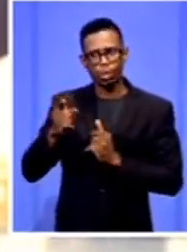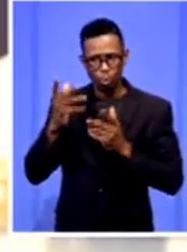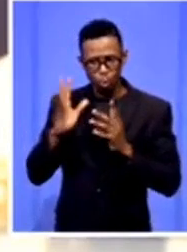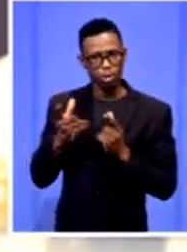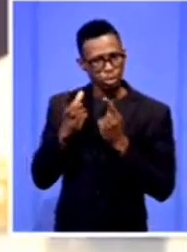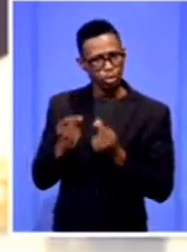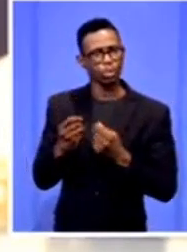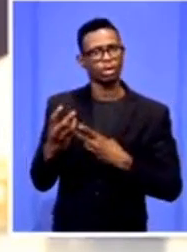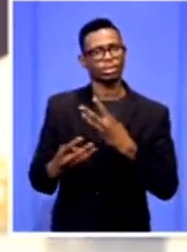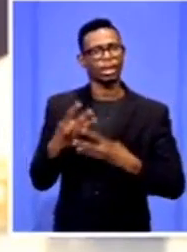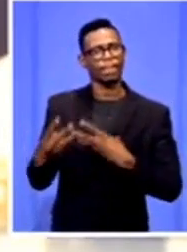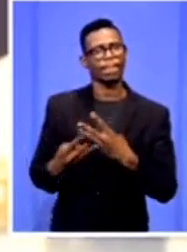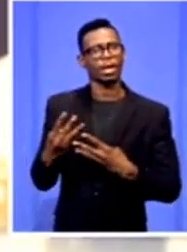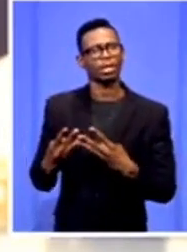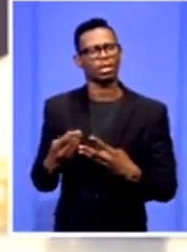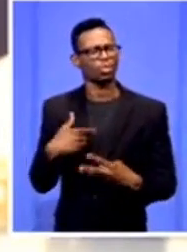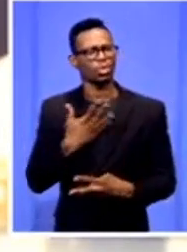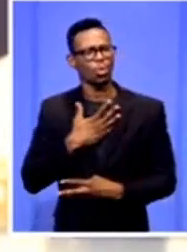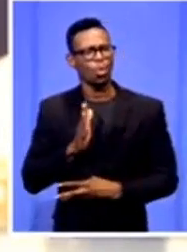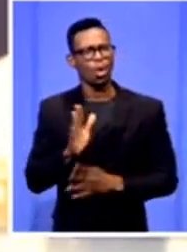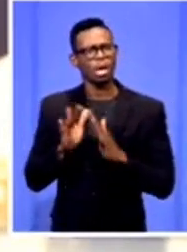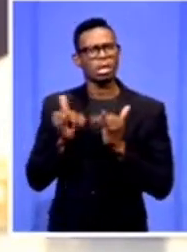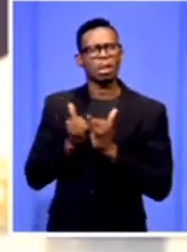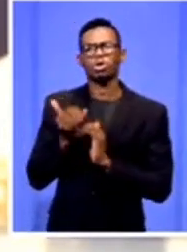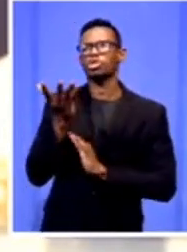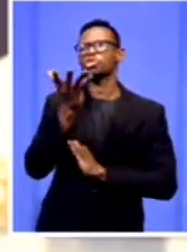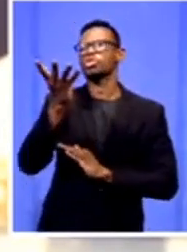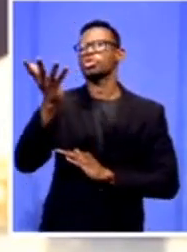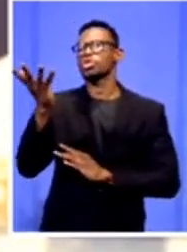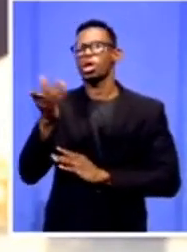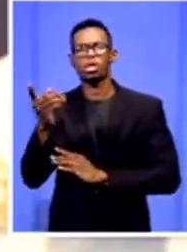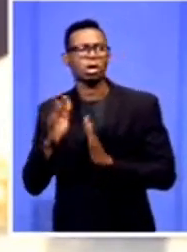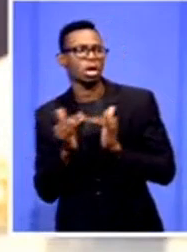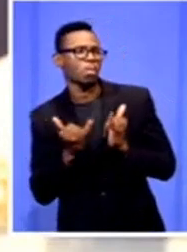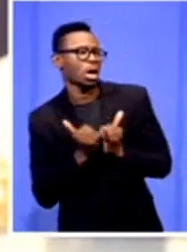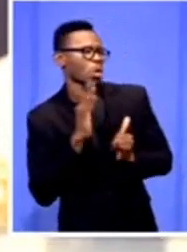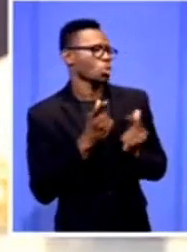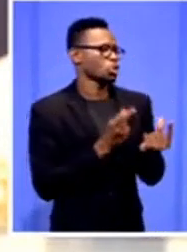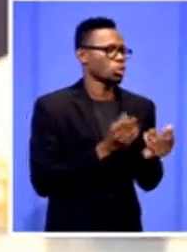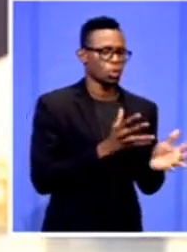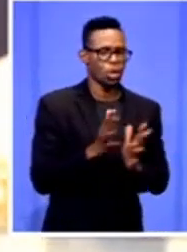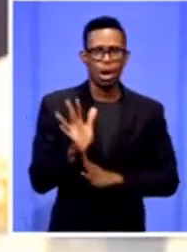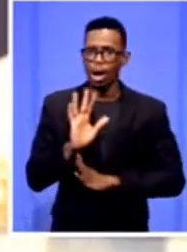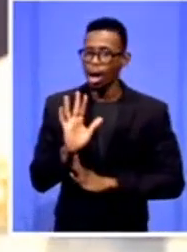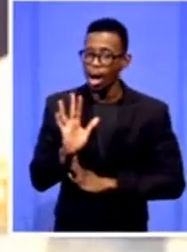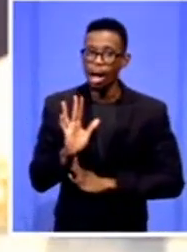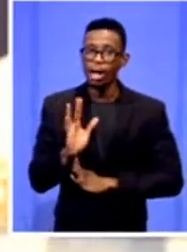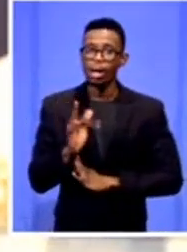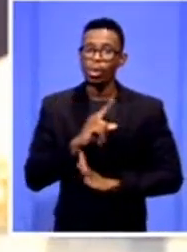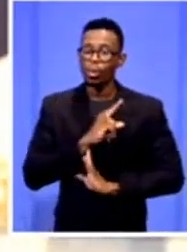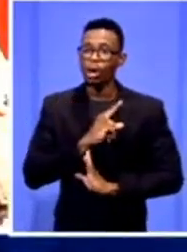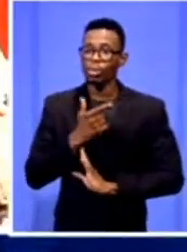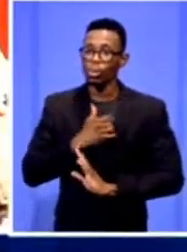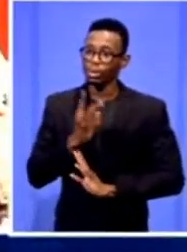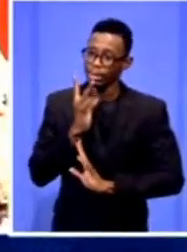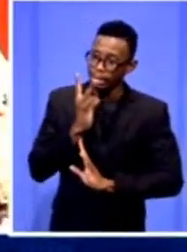company fela monana iri ke company itlo etsa tsela tsile a re bone hore ke maphelo a